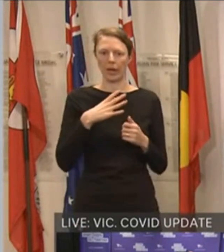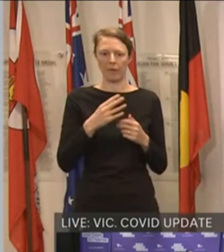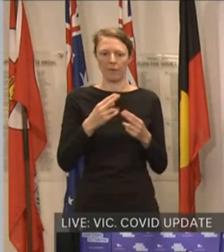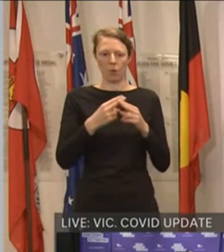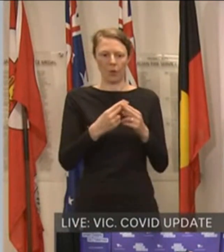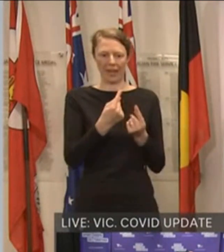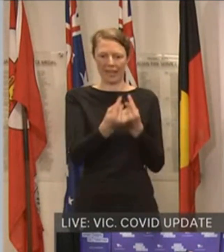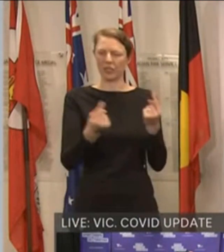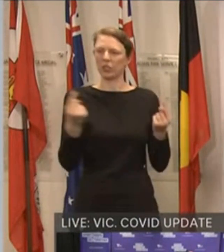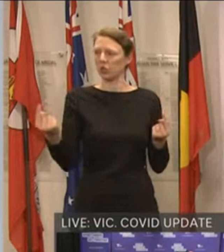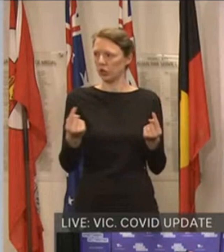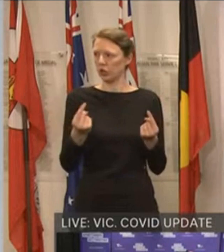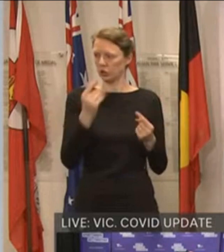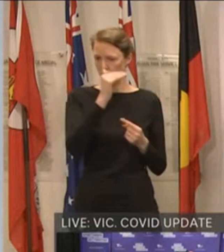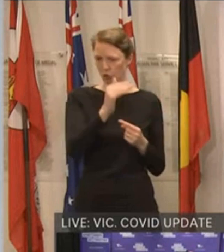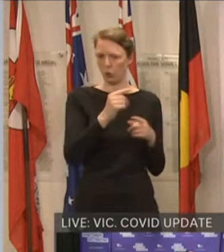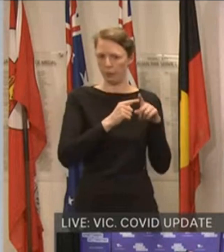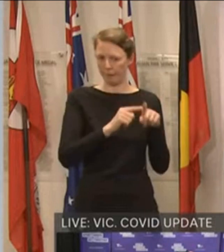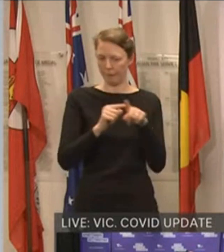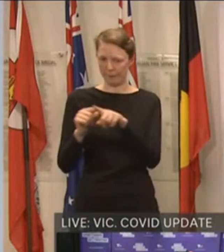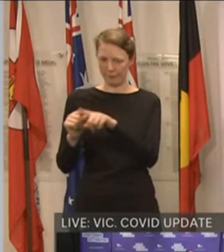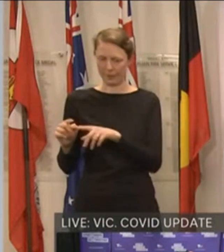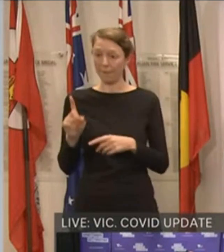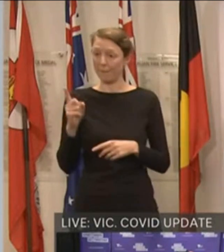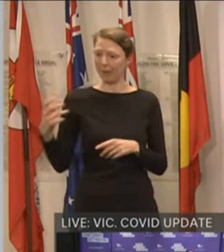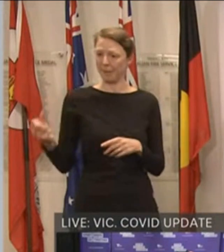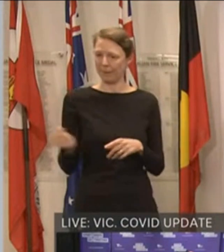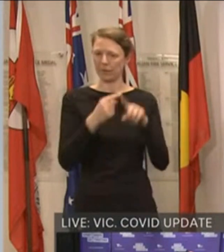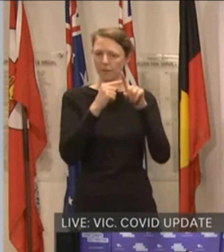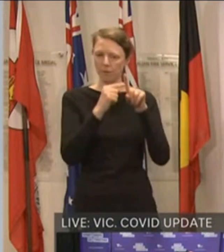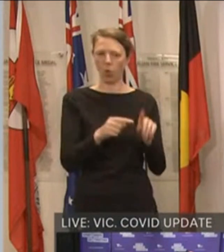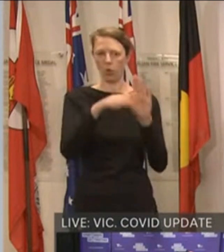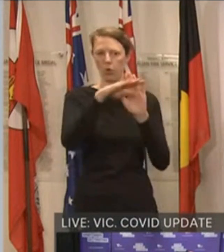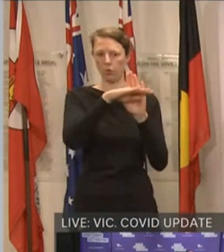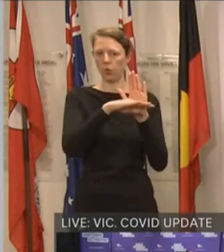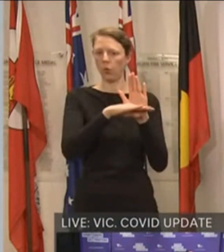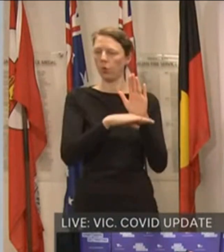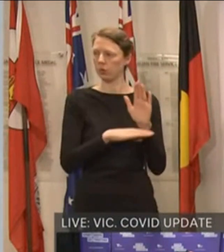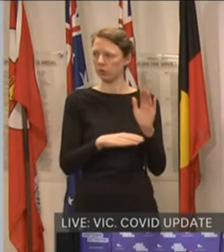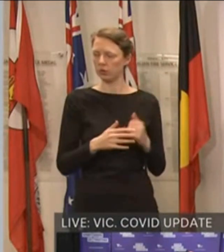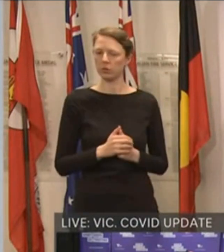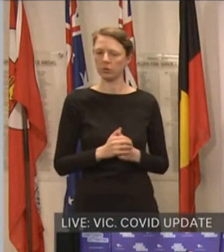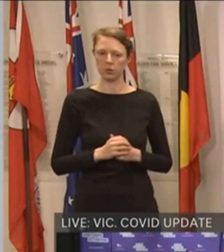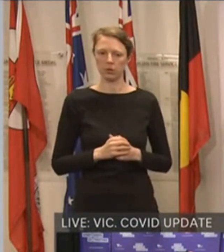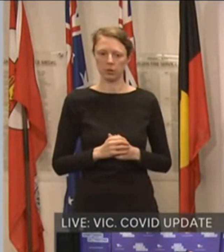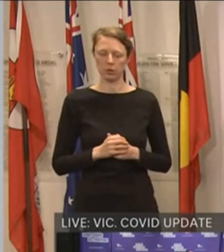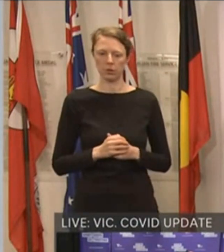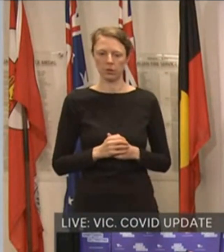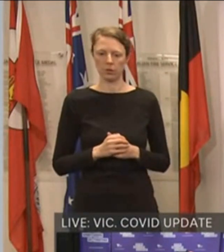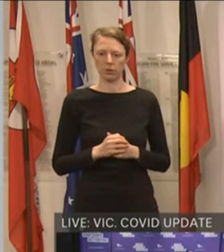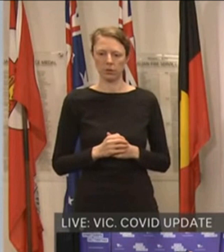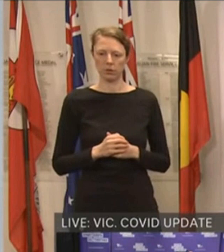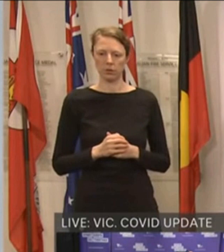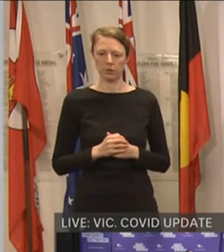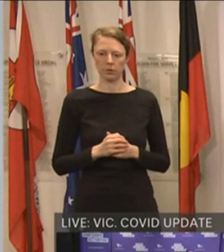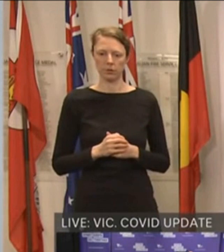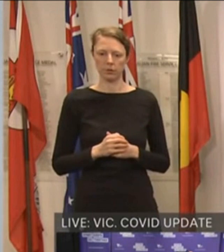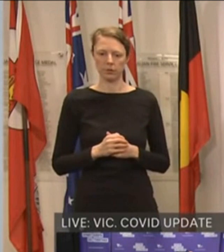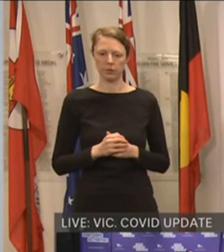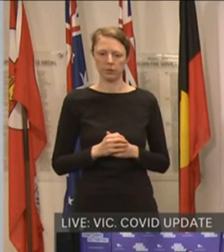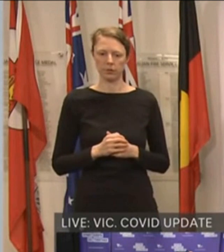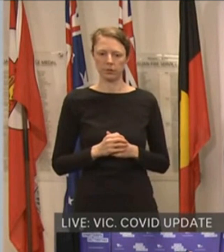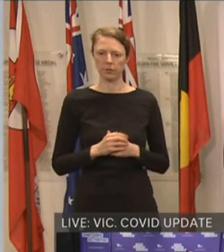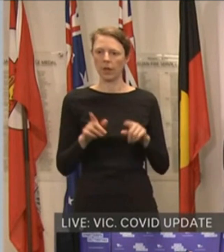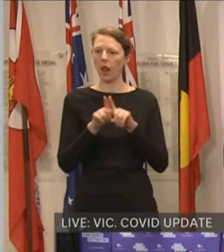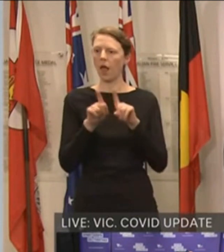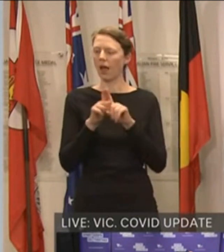Premier has already said and Kerry Chant said numerous times, we've got to stop the mingling. So it's not about quantum,